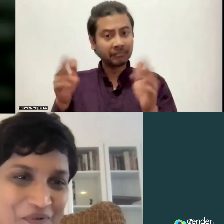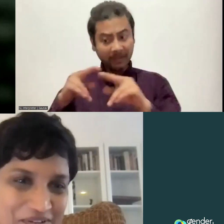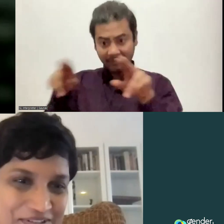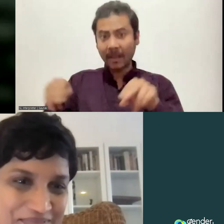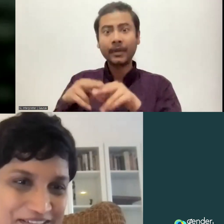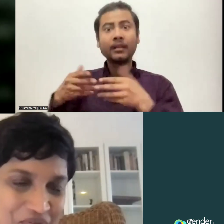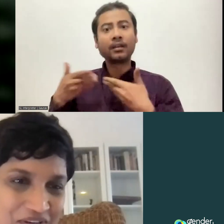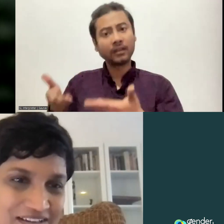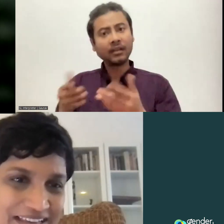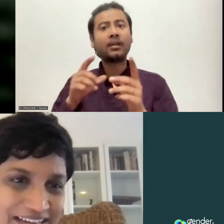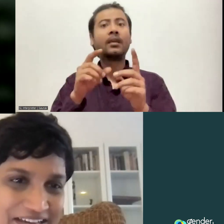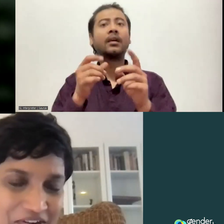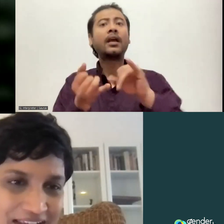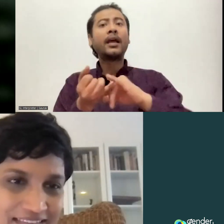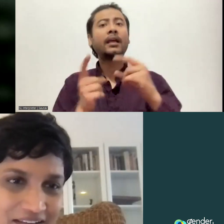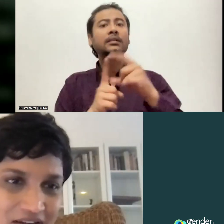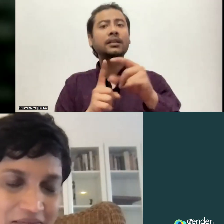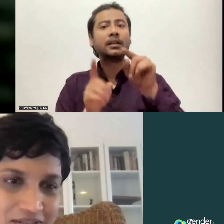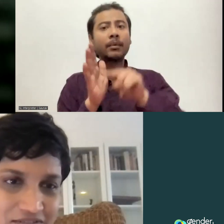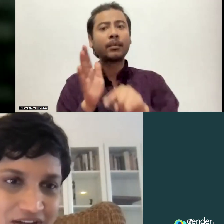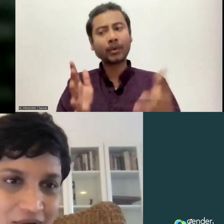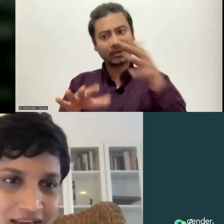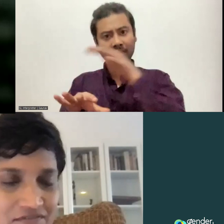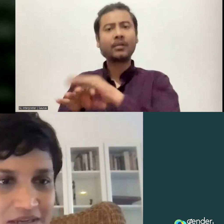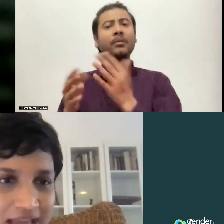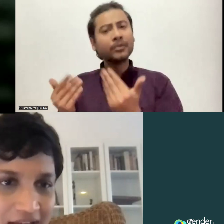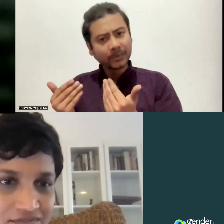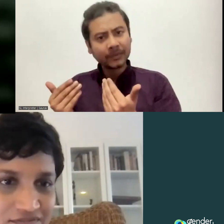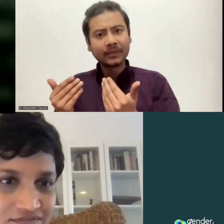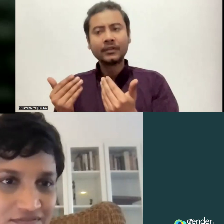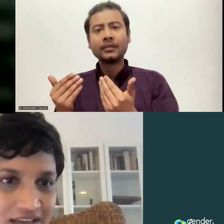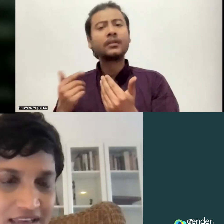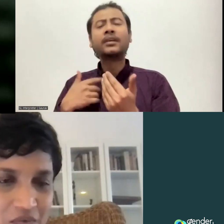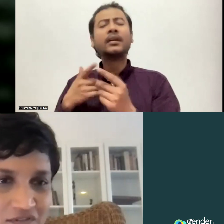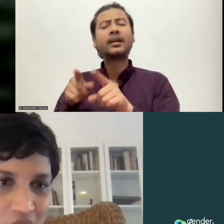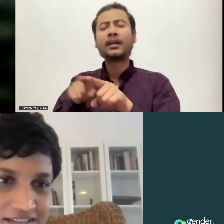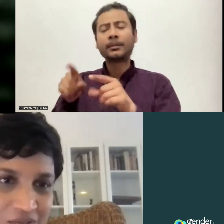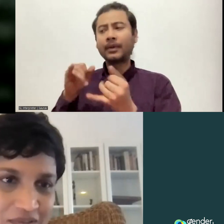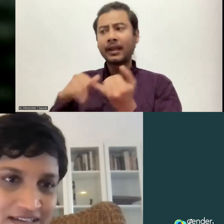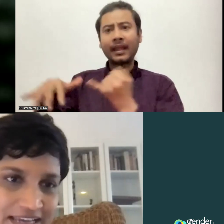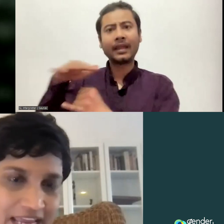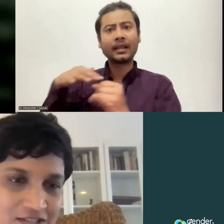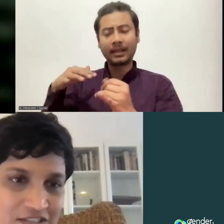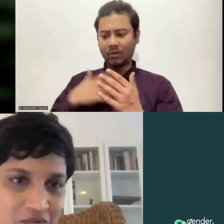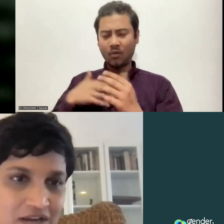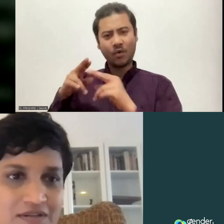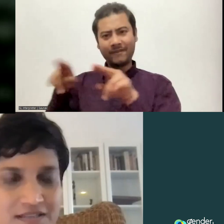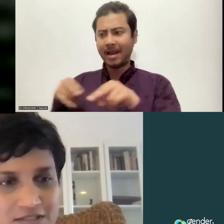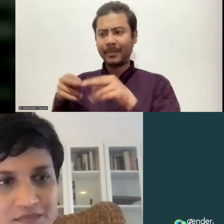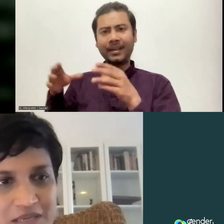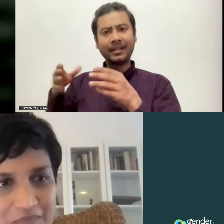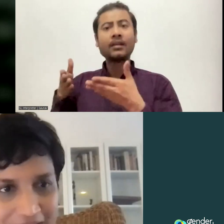if you want to, because if you want to create that environment of how can everybody have an equal voice or agency over